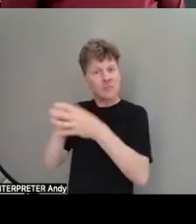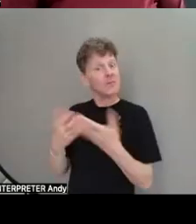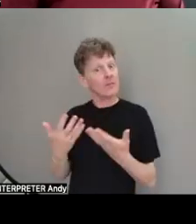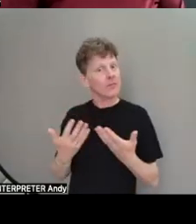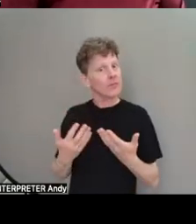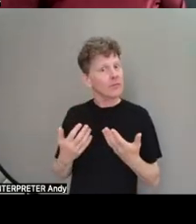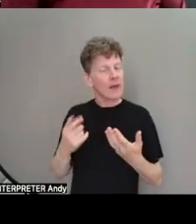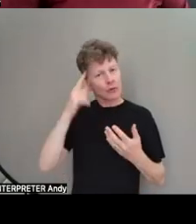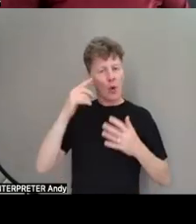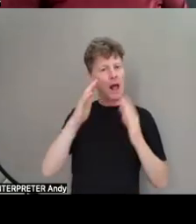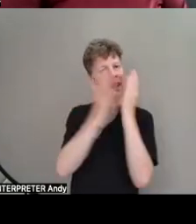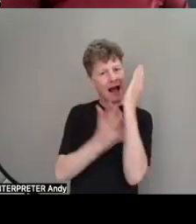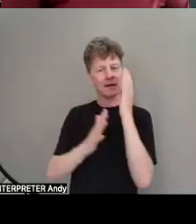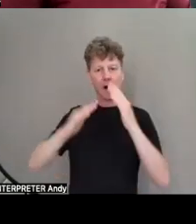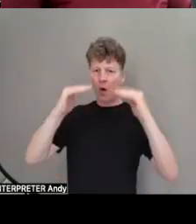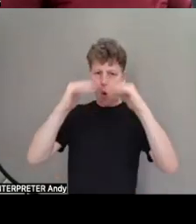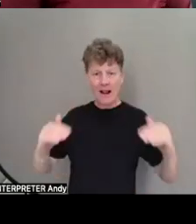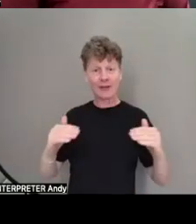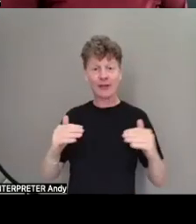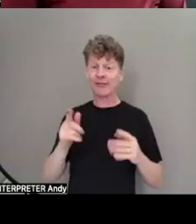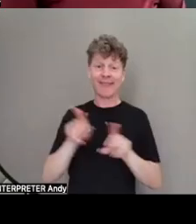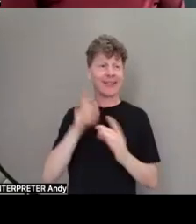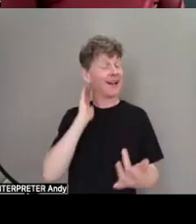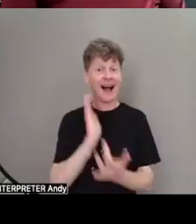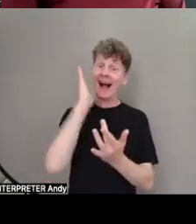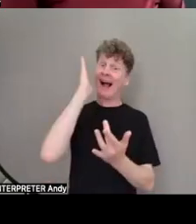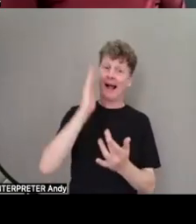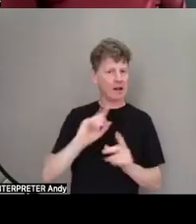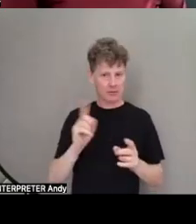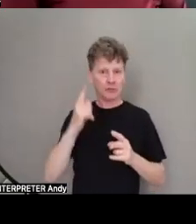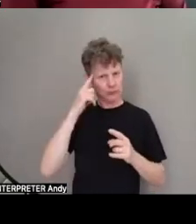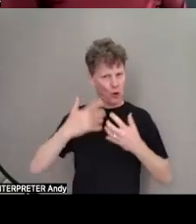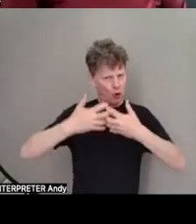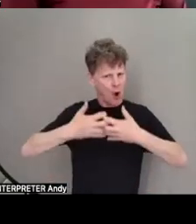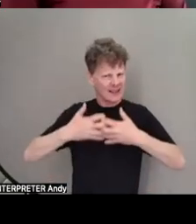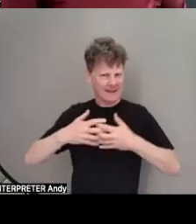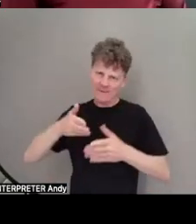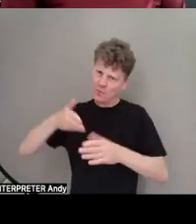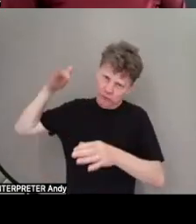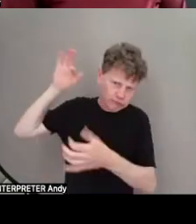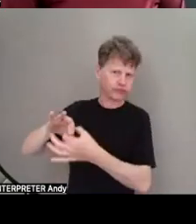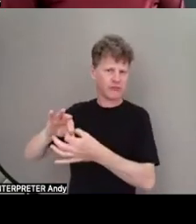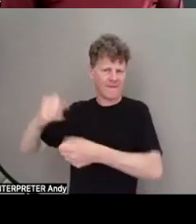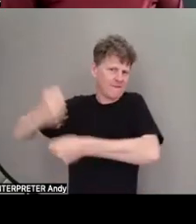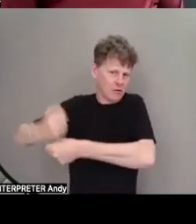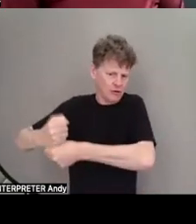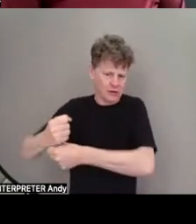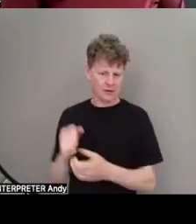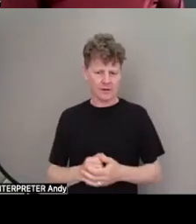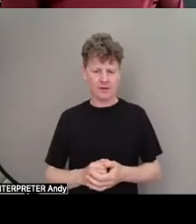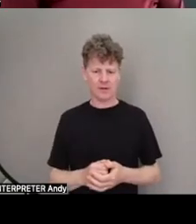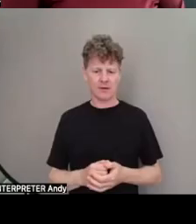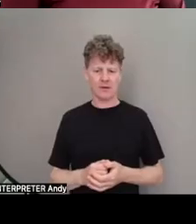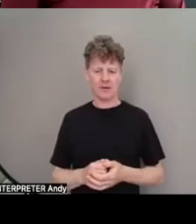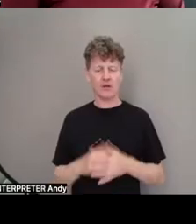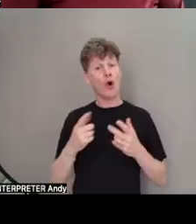lexical organization isn't just accidental, that it's cognitively functional. And so these cross-linguistic